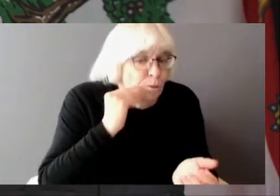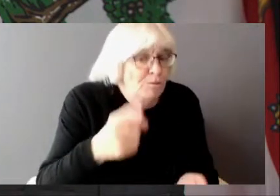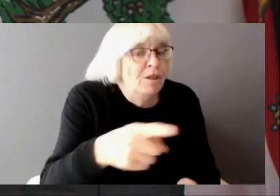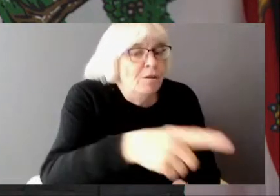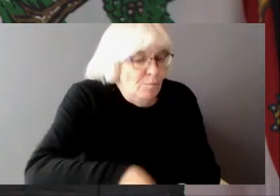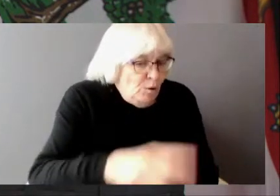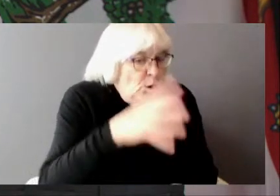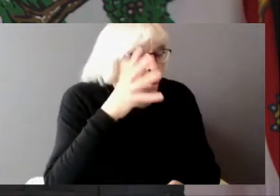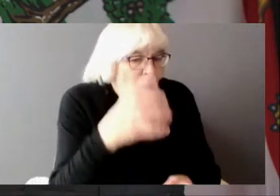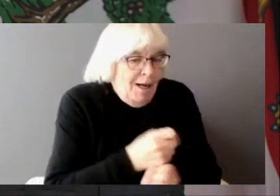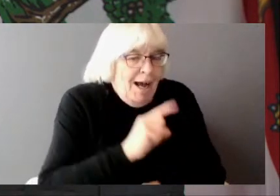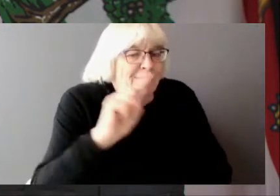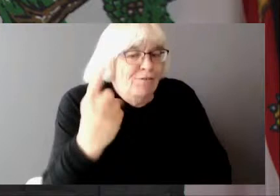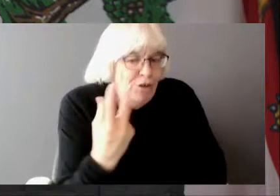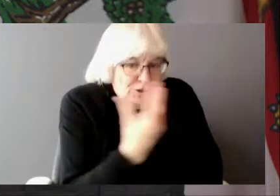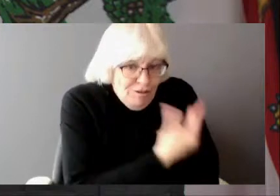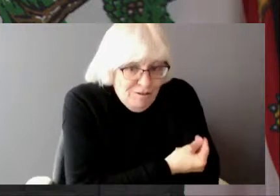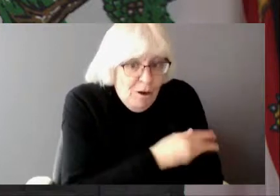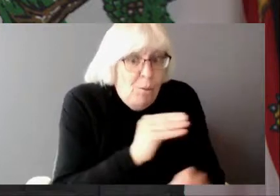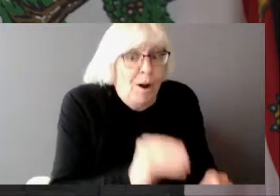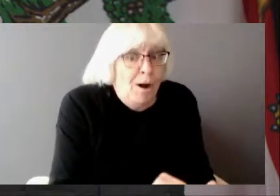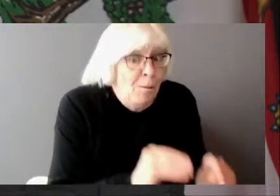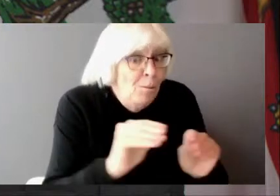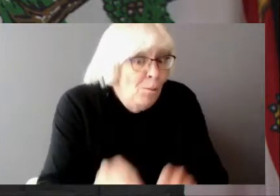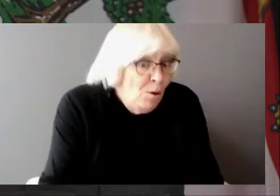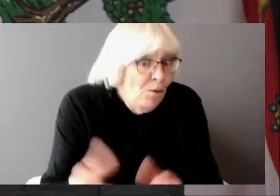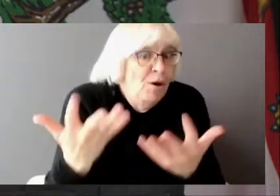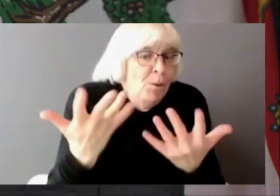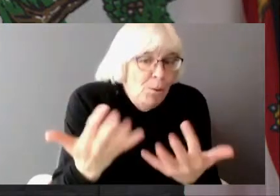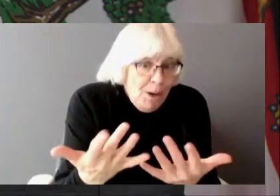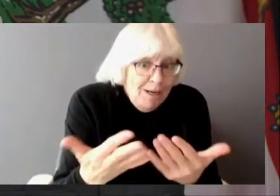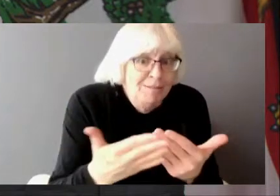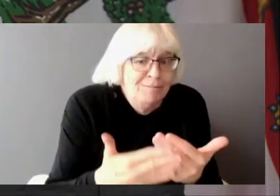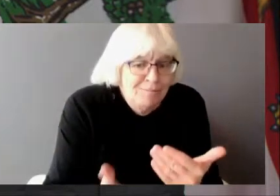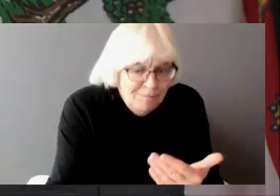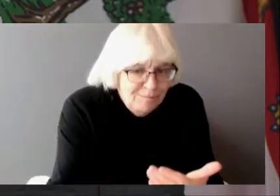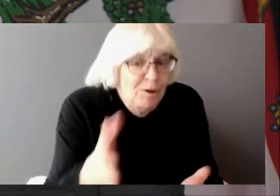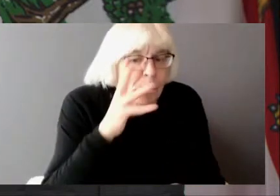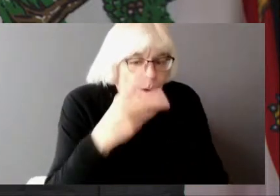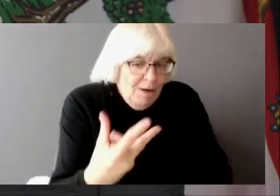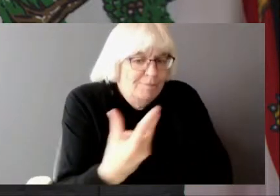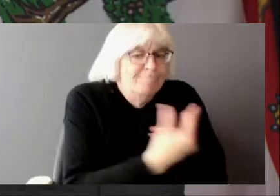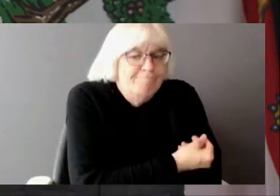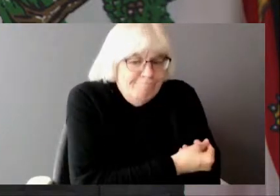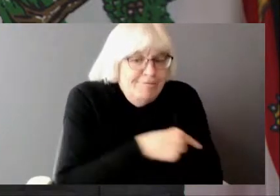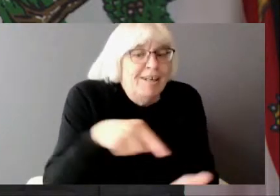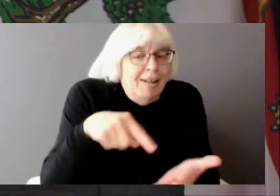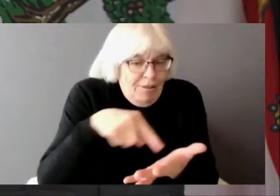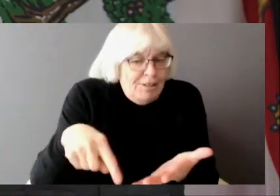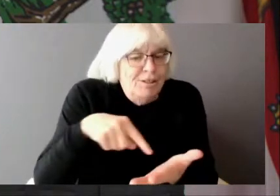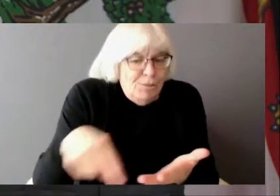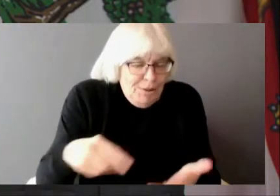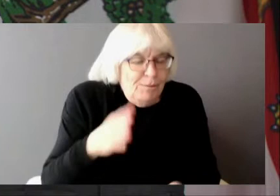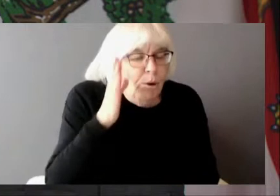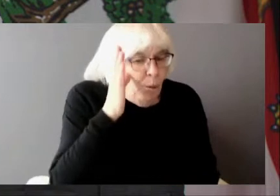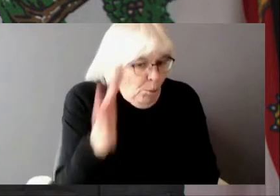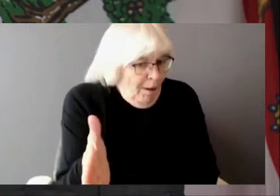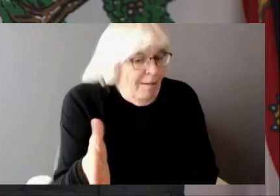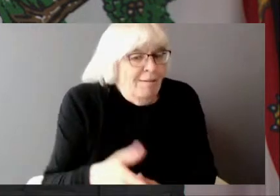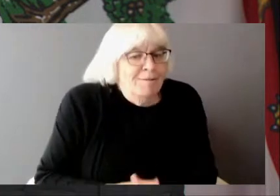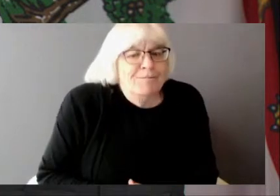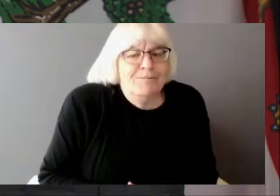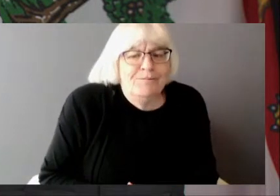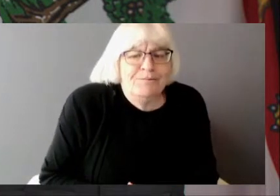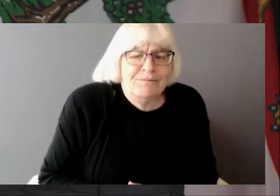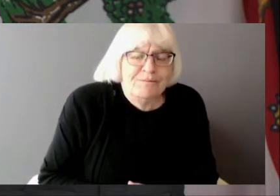care homes, but they are receiving their first doses as well this week, so that we do have a good layer of protection